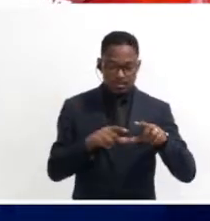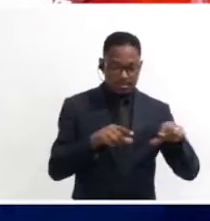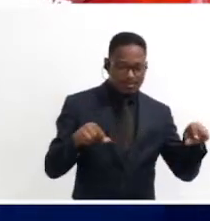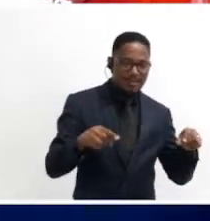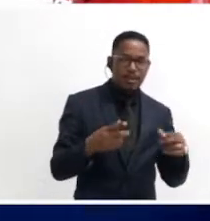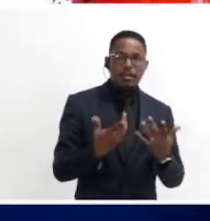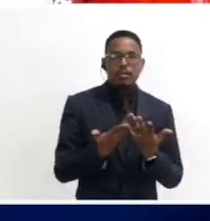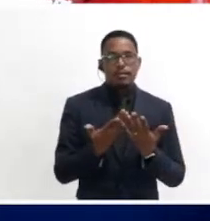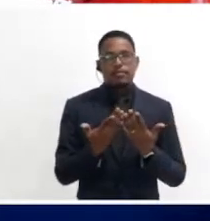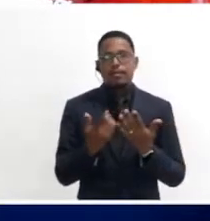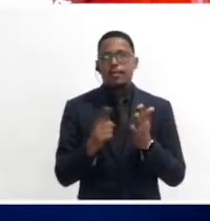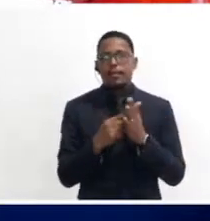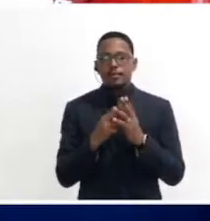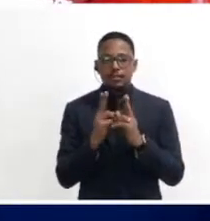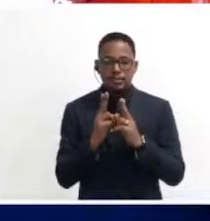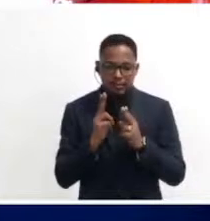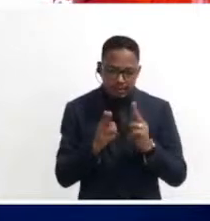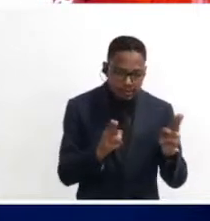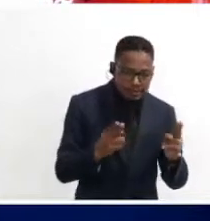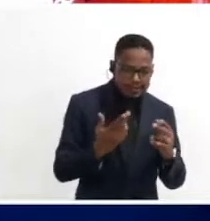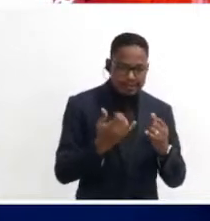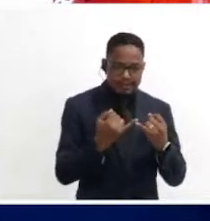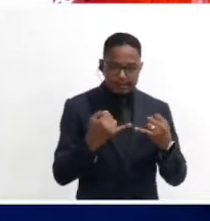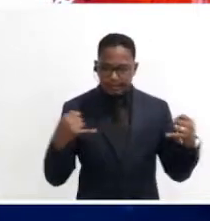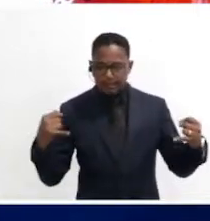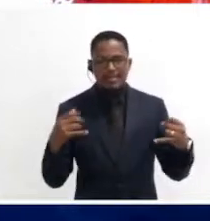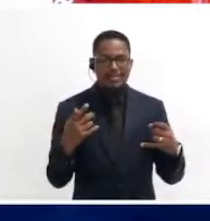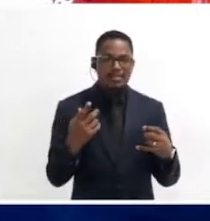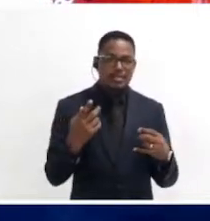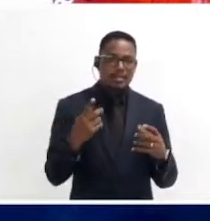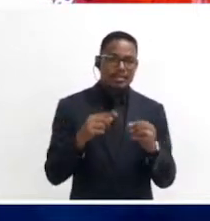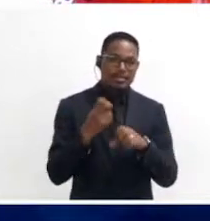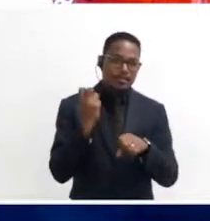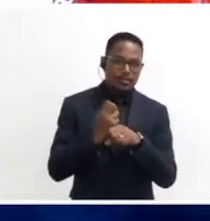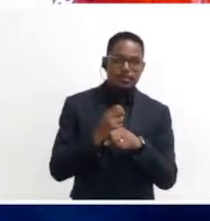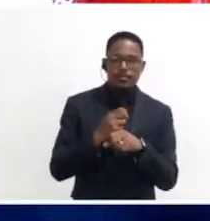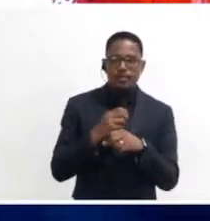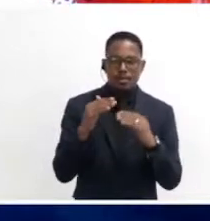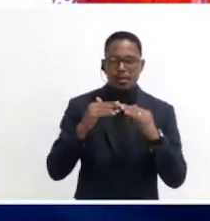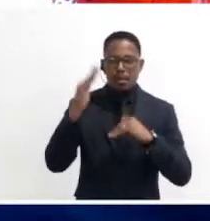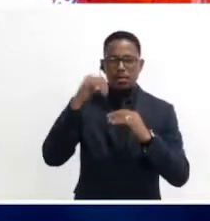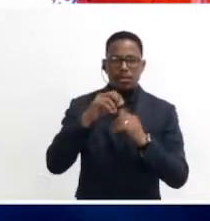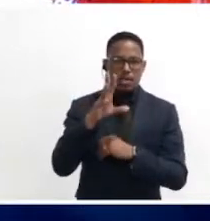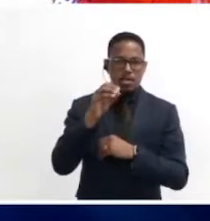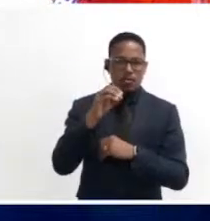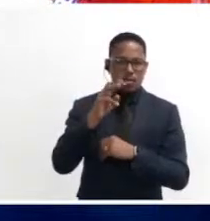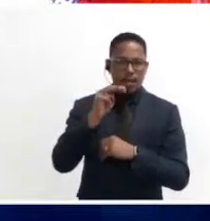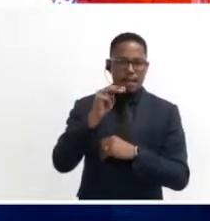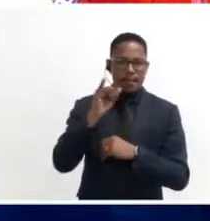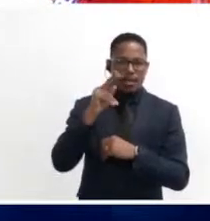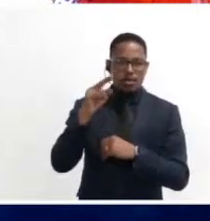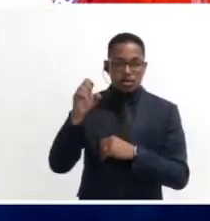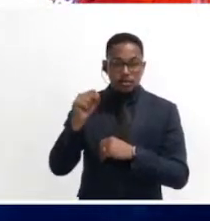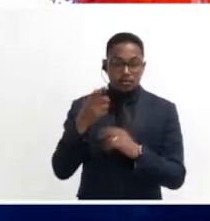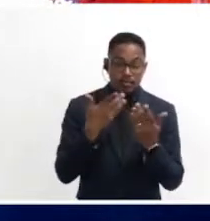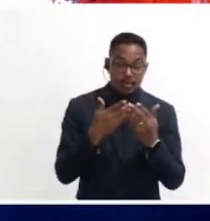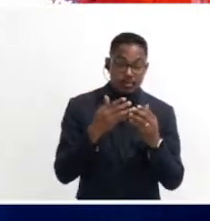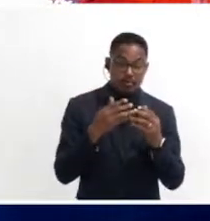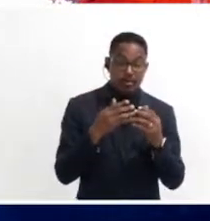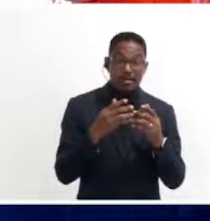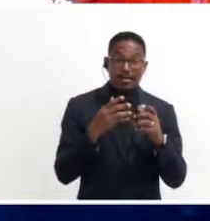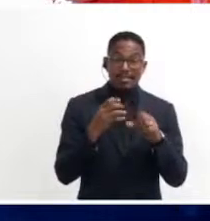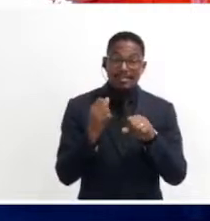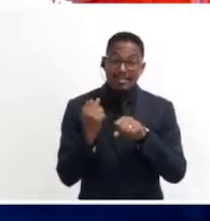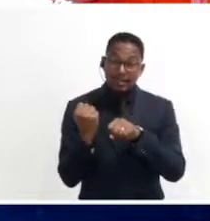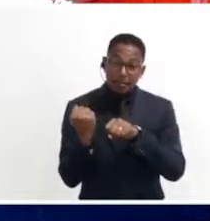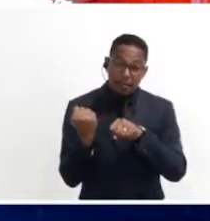but real high volume limit is probably more than that. So it's definitely not as tight pitch as what we saw